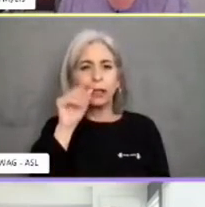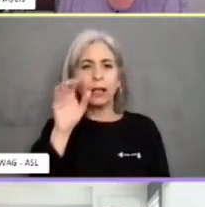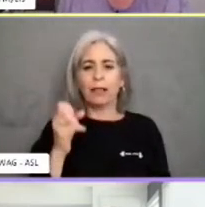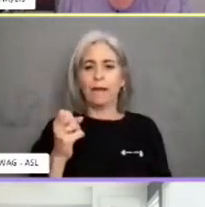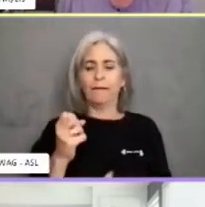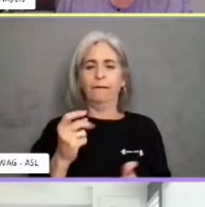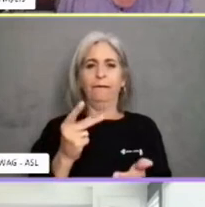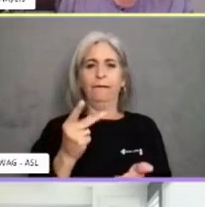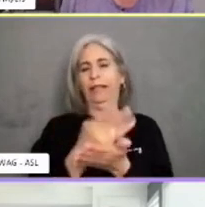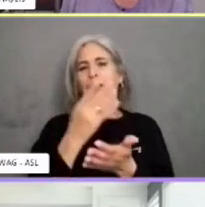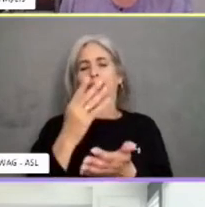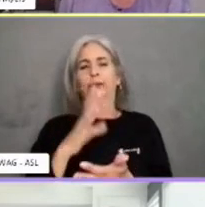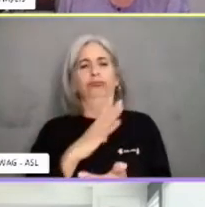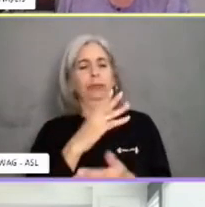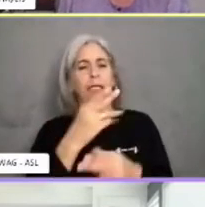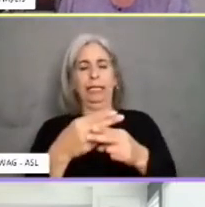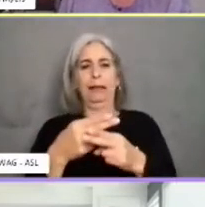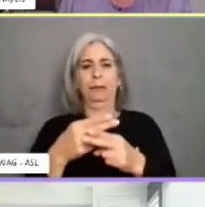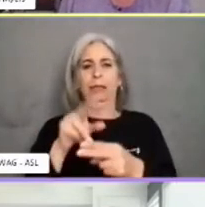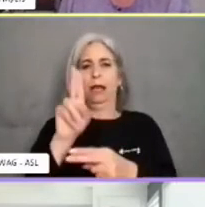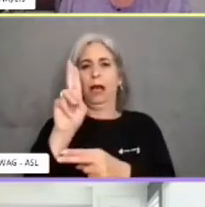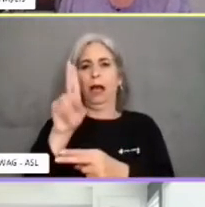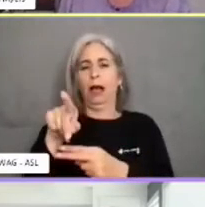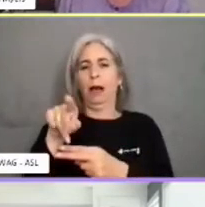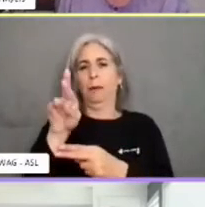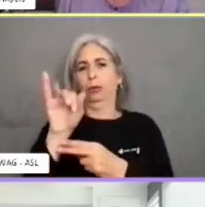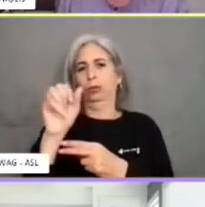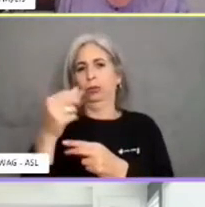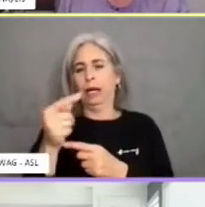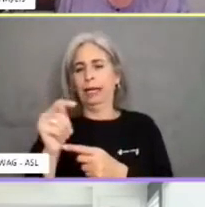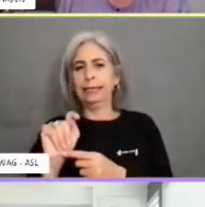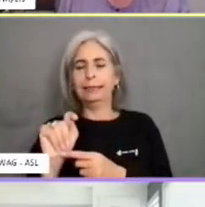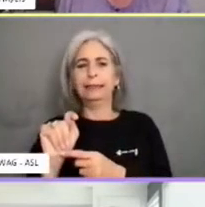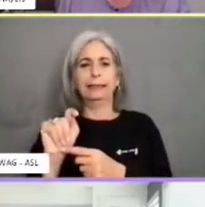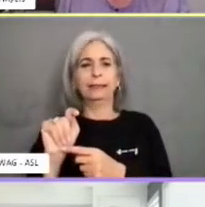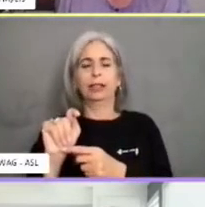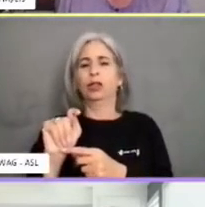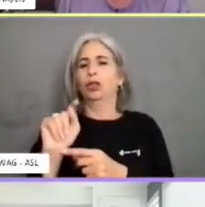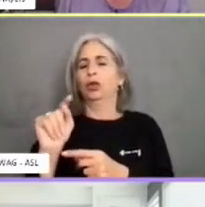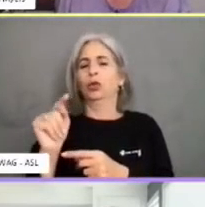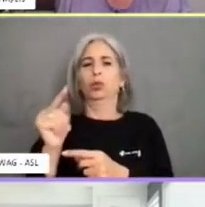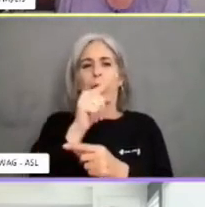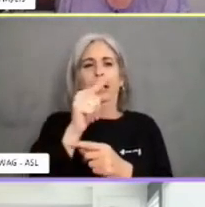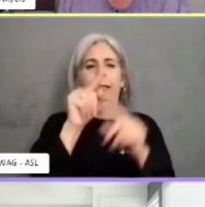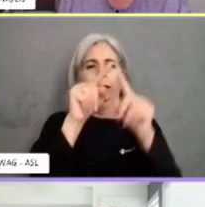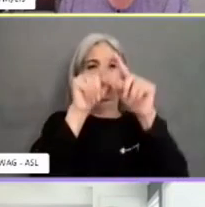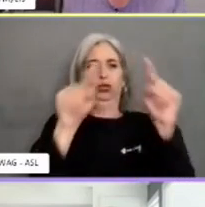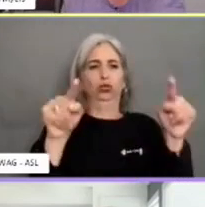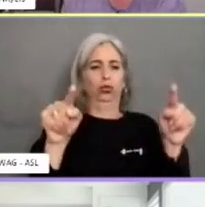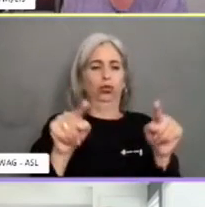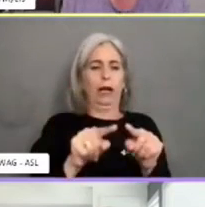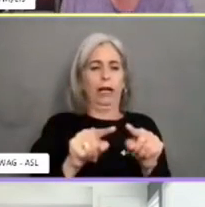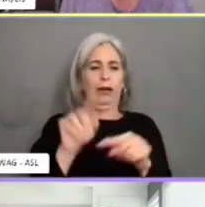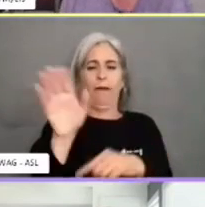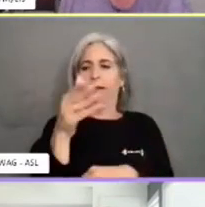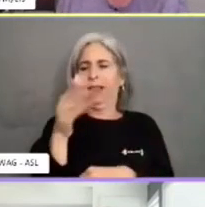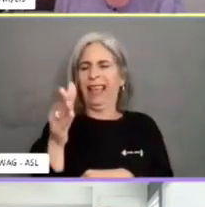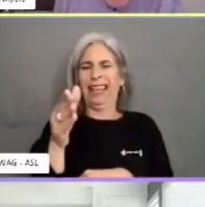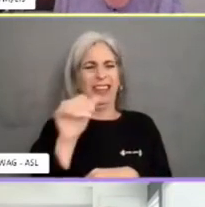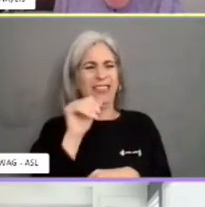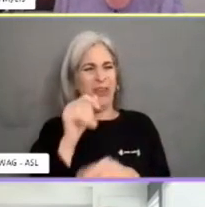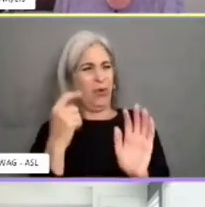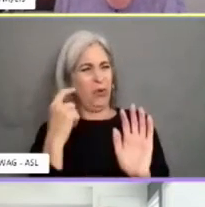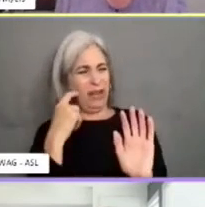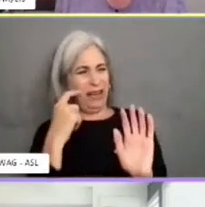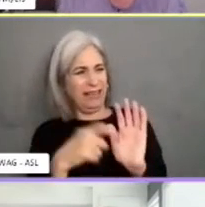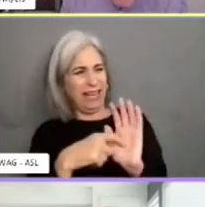for that was like upright, uh, like right pointed triangle flag or something like that. No indication that means a red